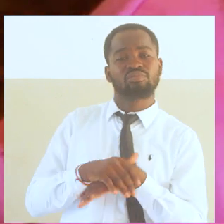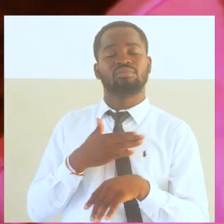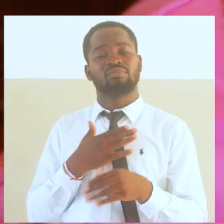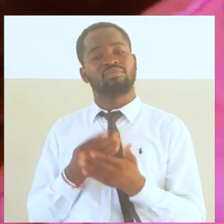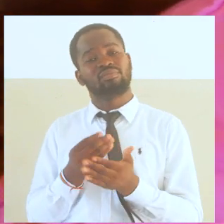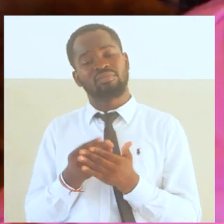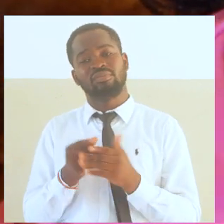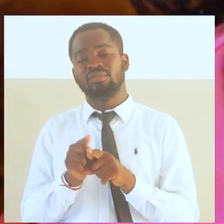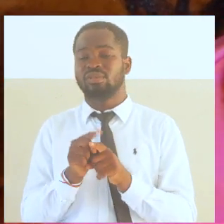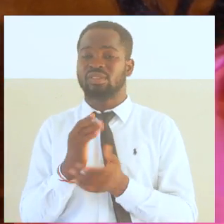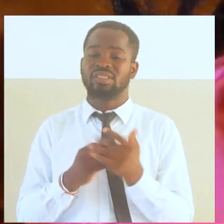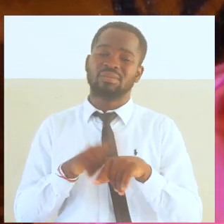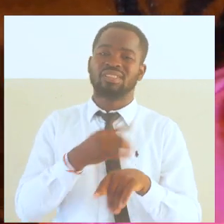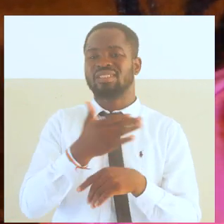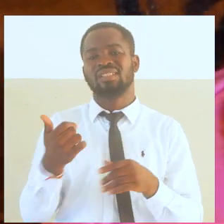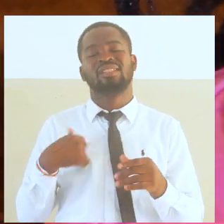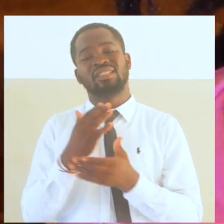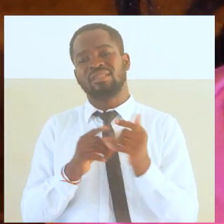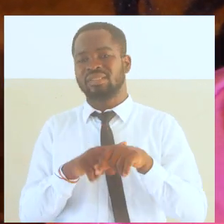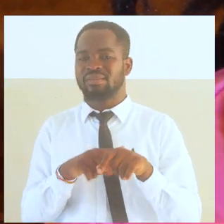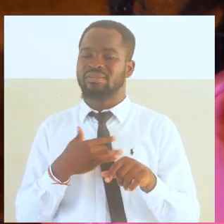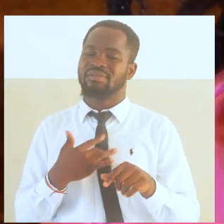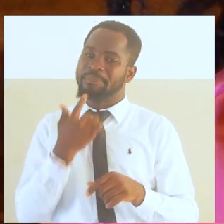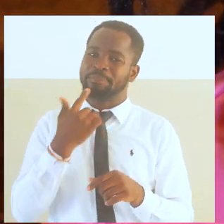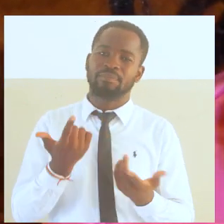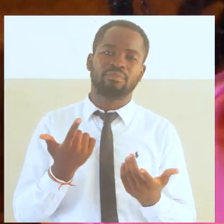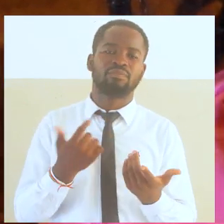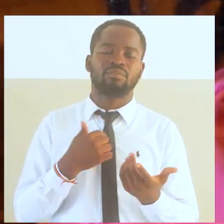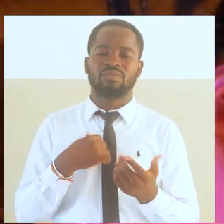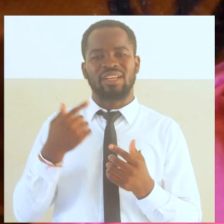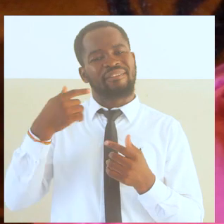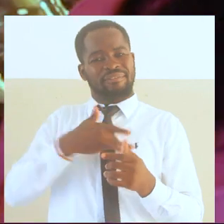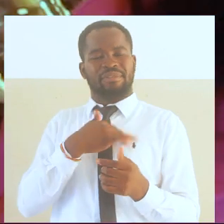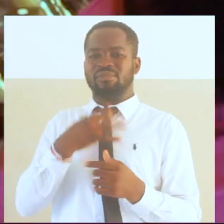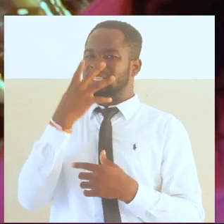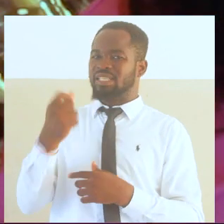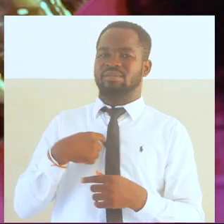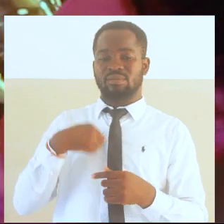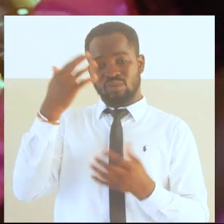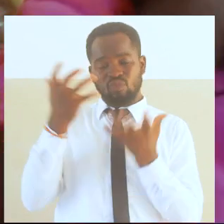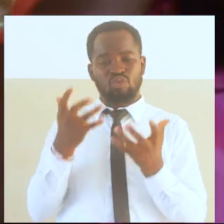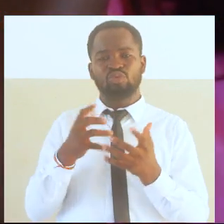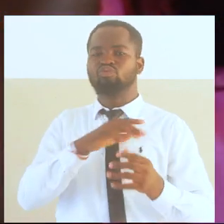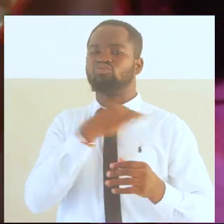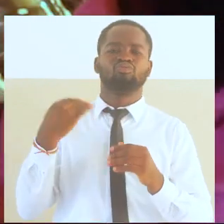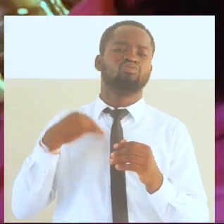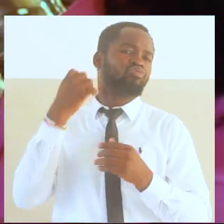how people were thinking about me. And trust me, I had a very low self-esteem. Like, I had a very low self-esteem.